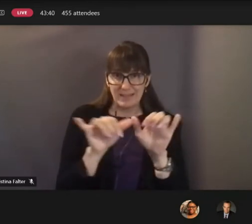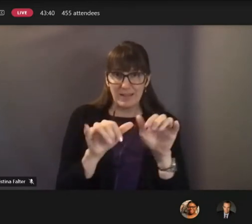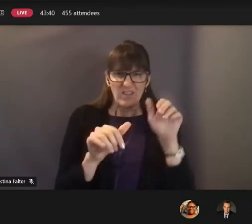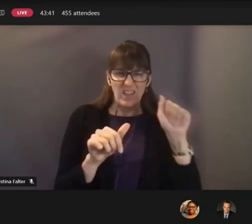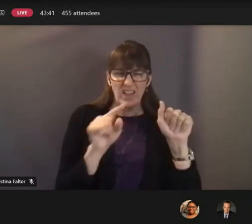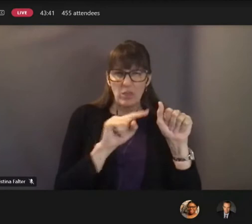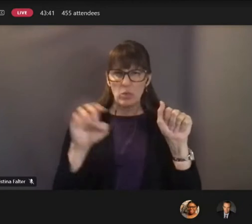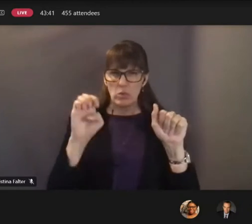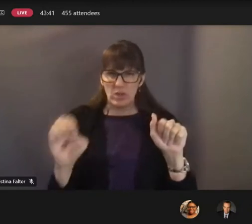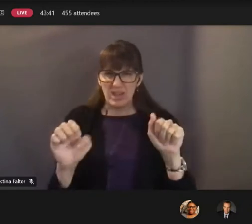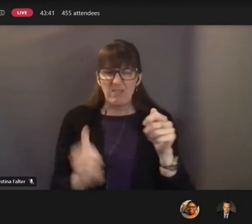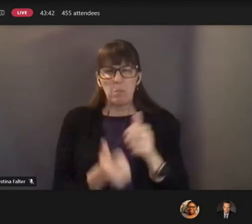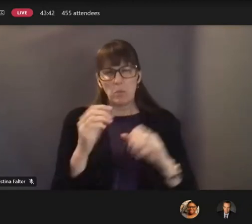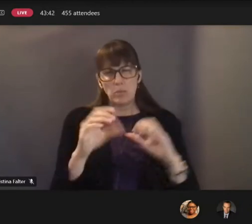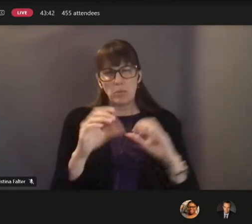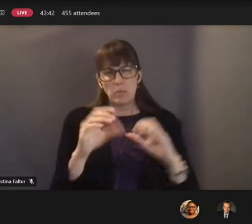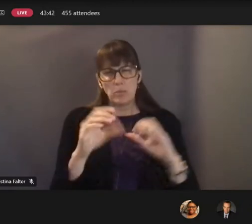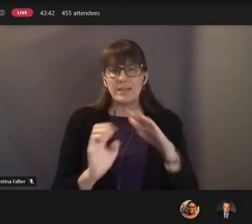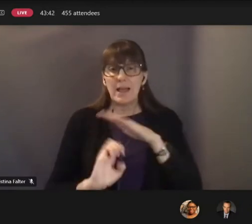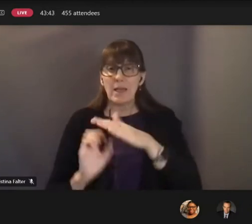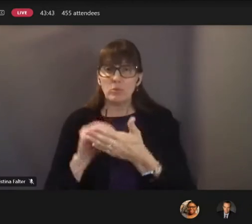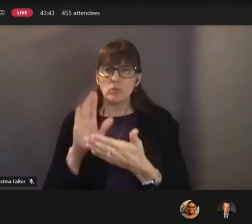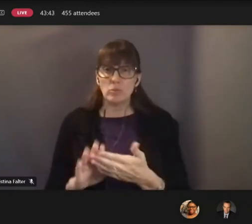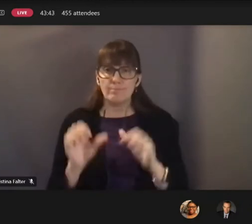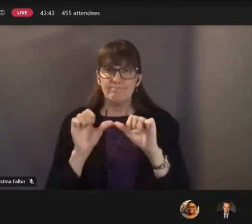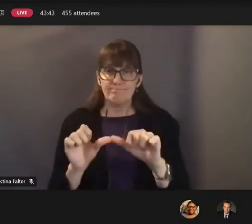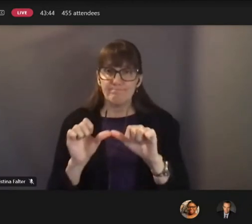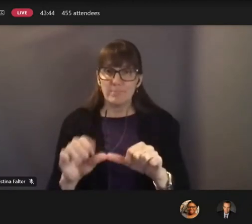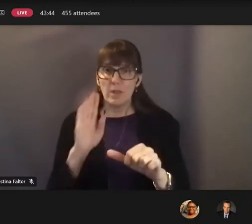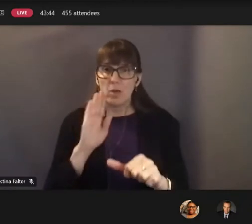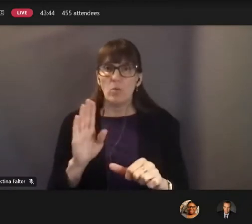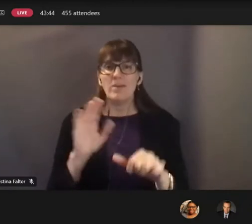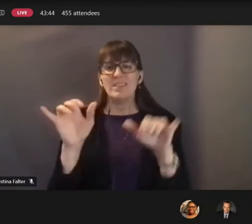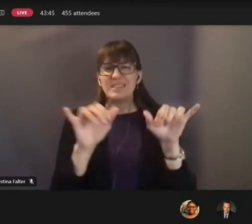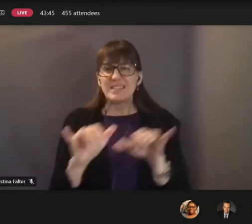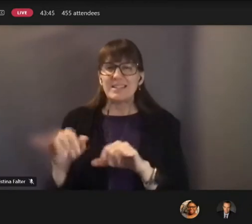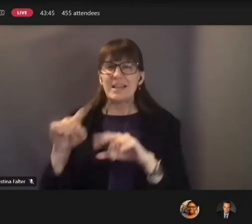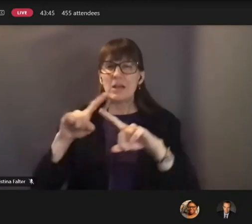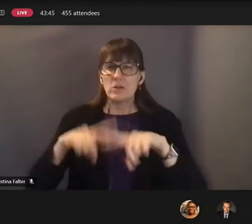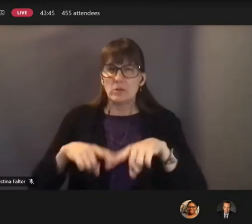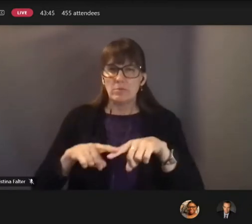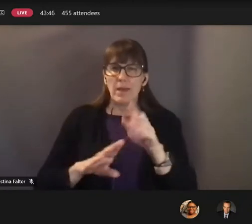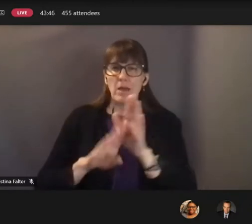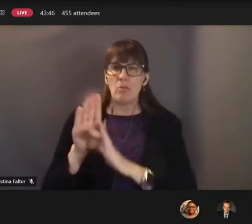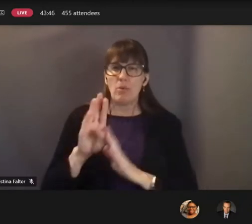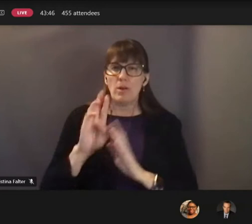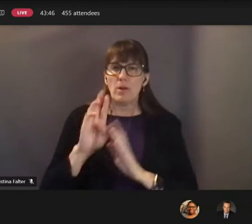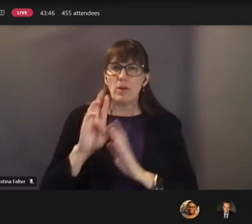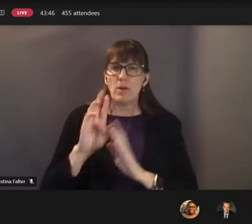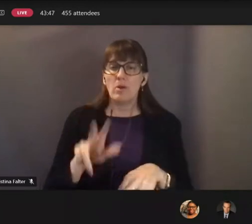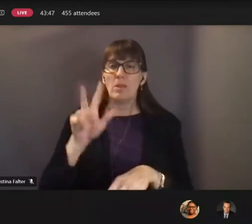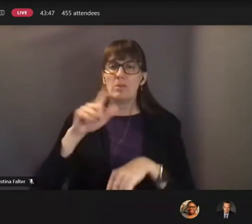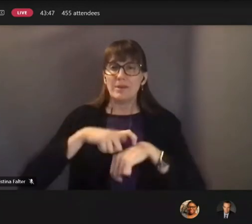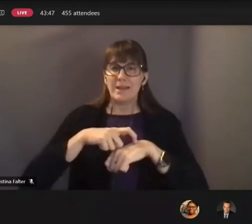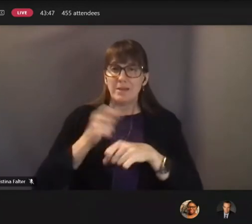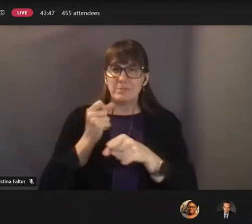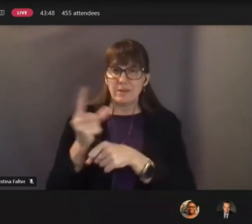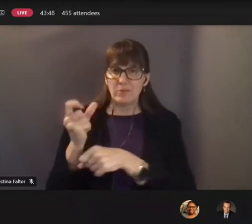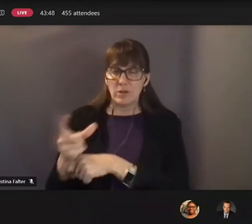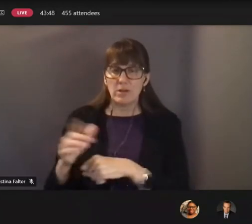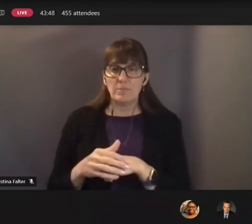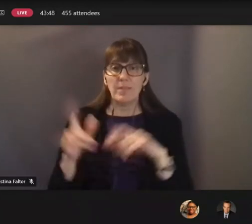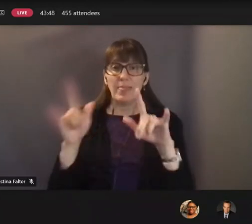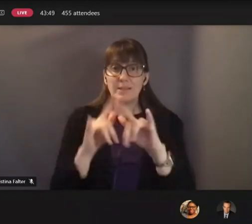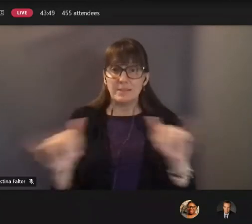courses. And elementary students will continue to receive standards-based progress reports 3 times per year. At the same time, we will